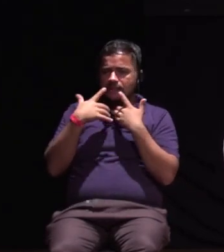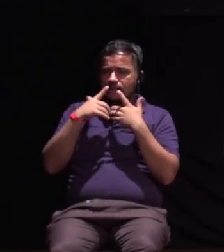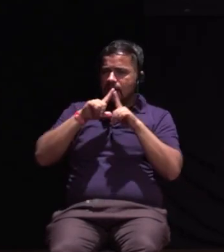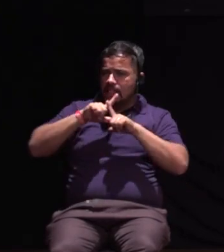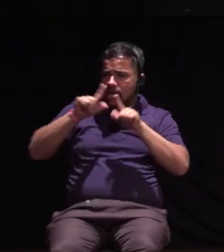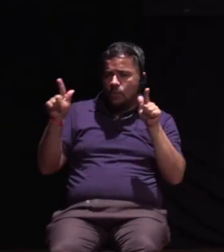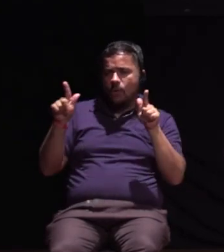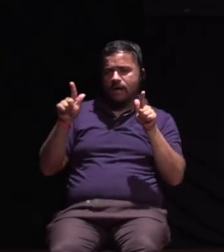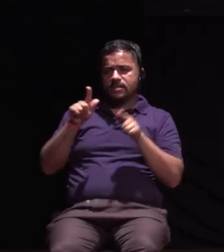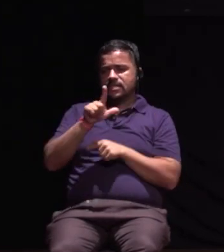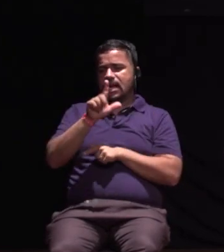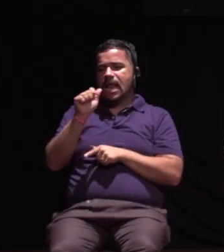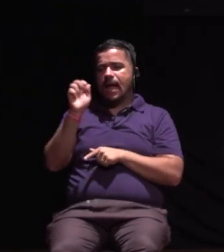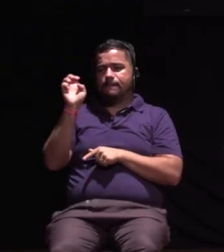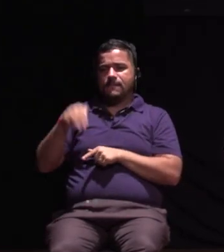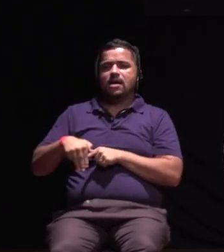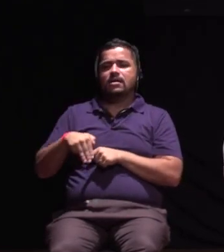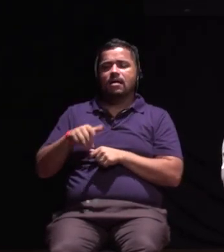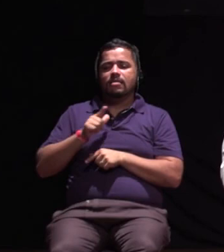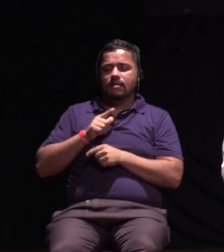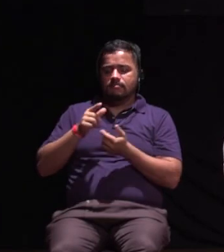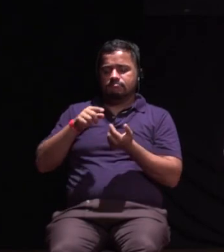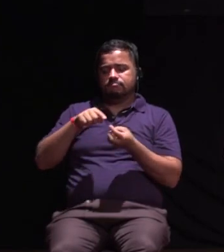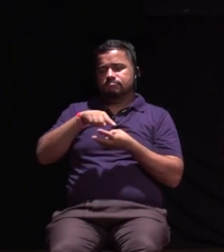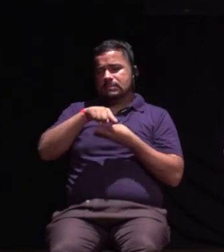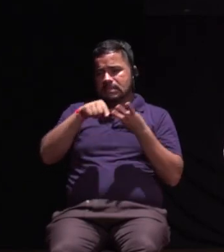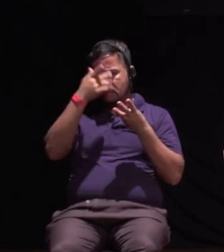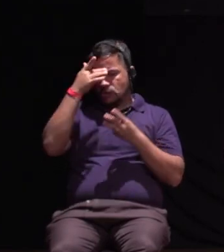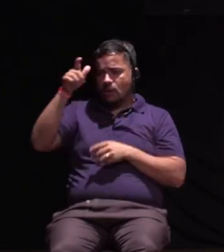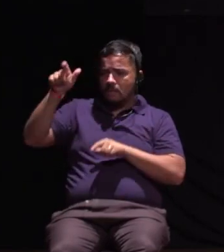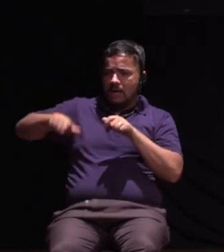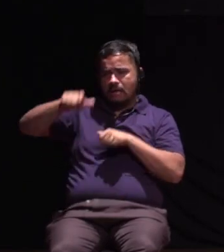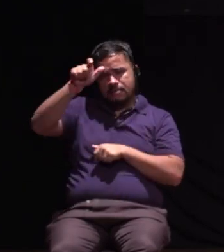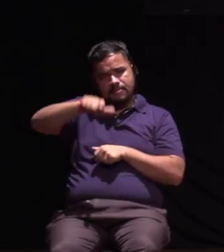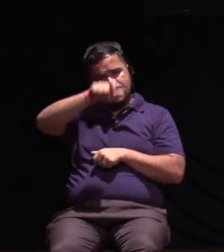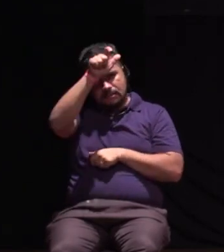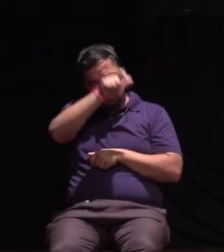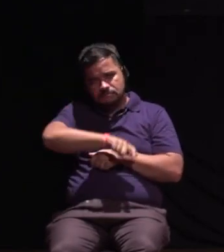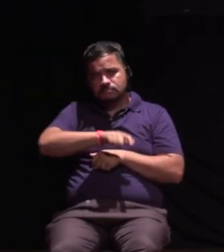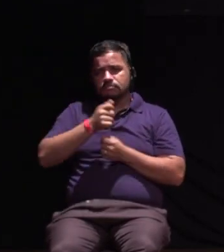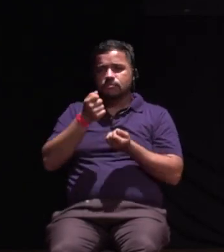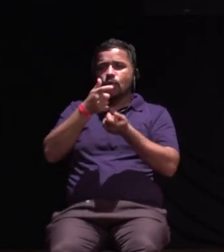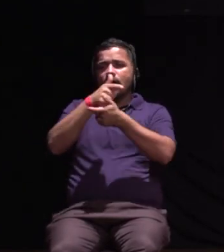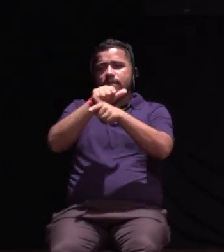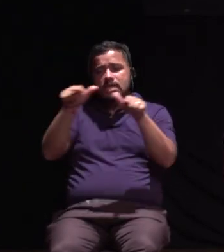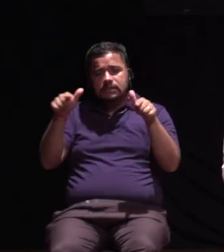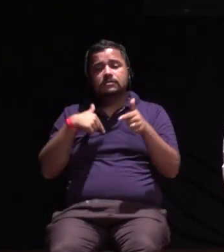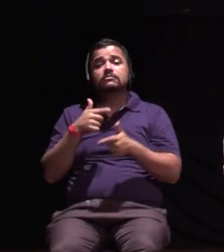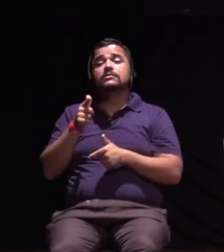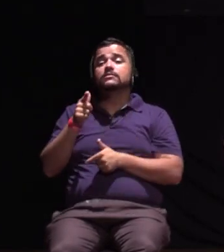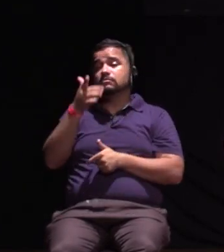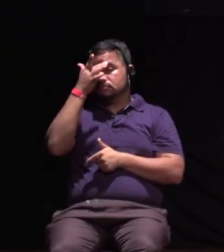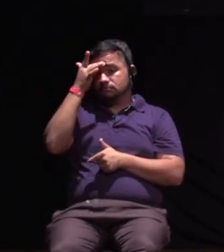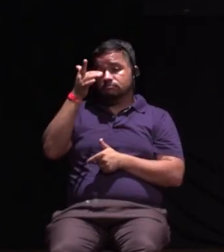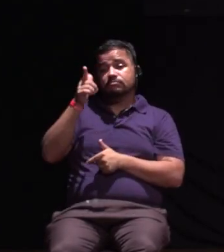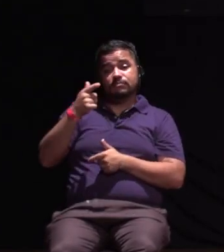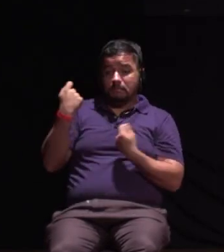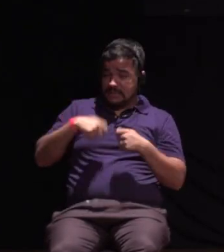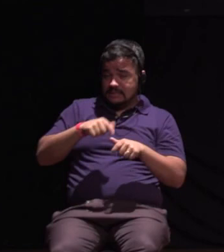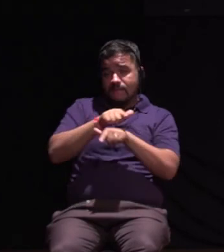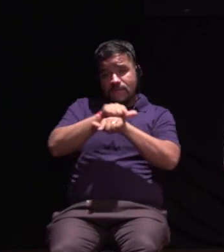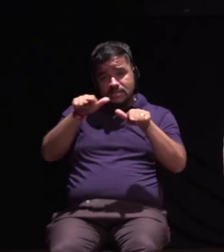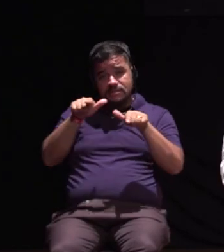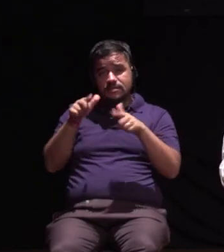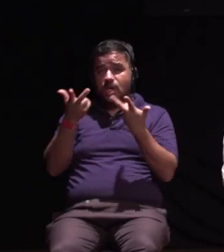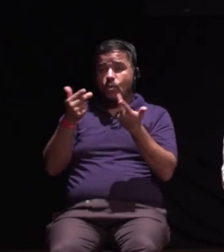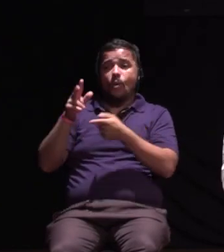movement, to have 3 people in the empty space of the gallery, and always notice the spaces have to be empty, as in the videos we've seen from, as